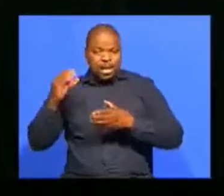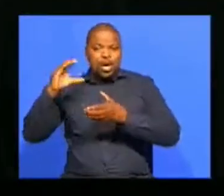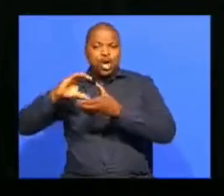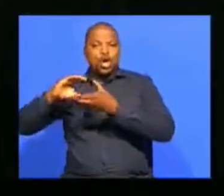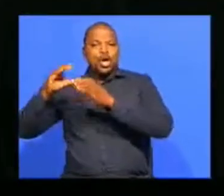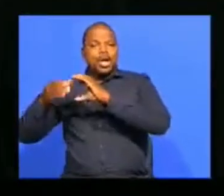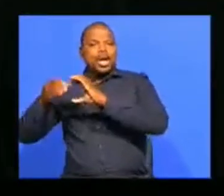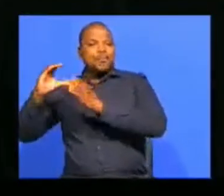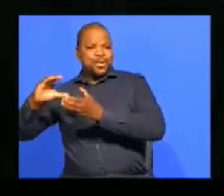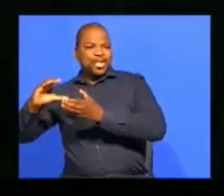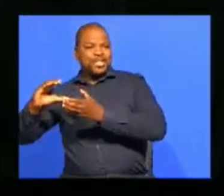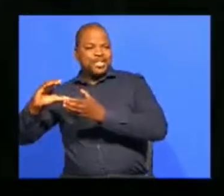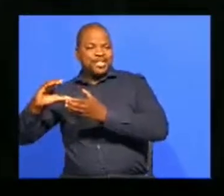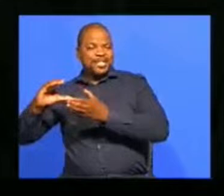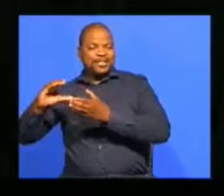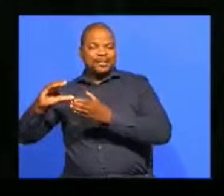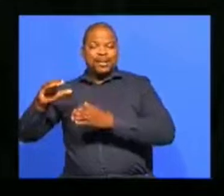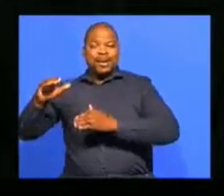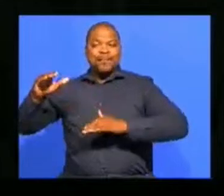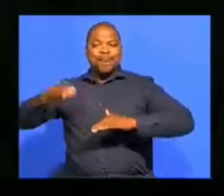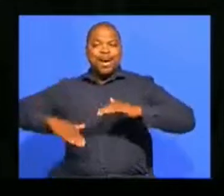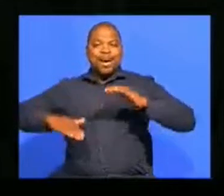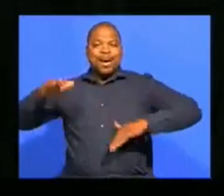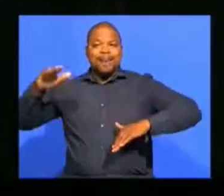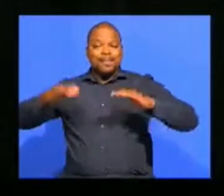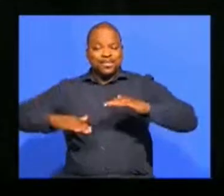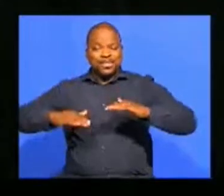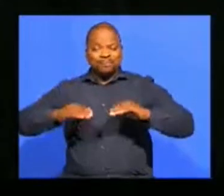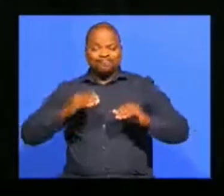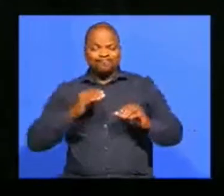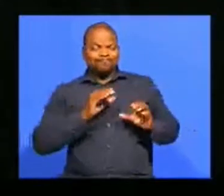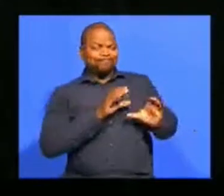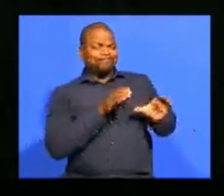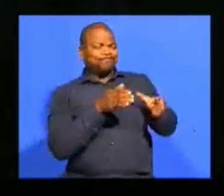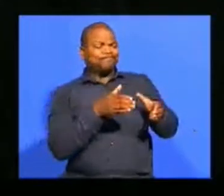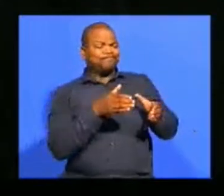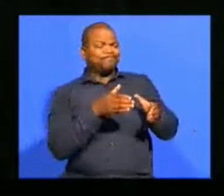collaborate with the Bahamas in the field of